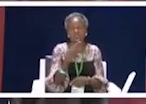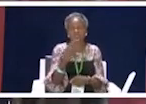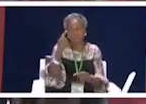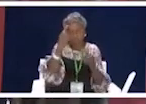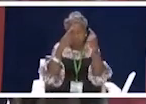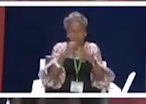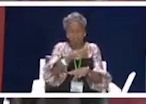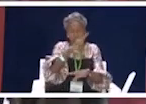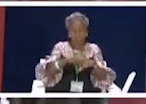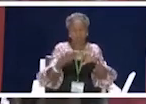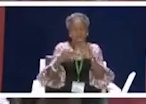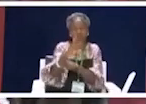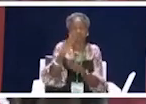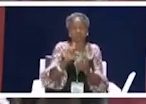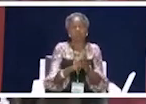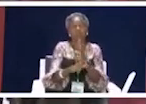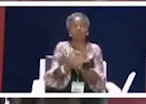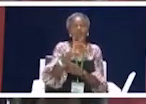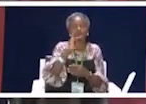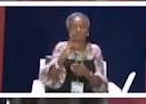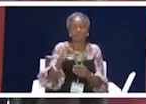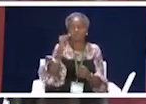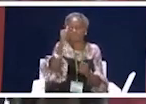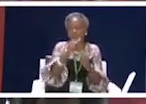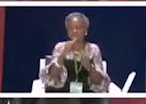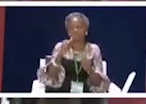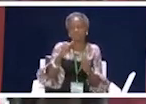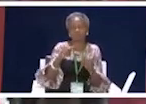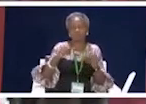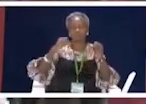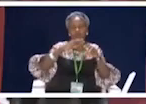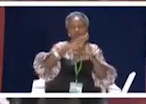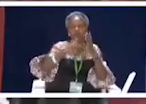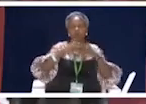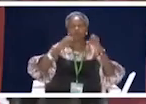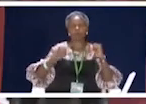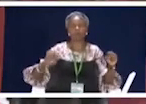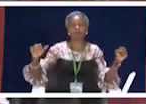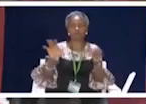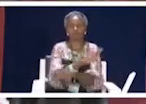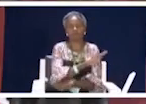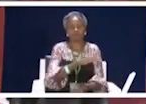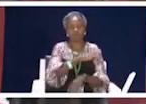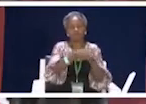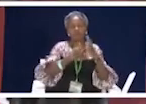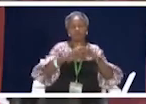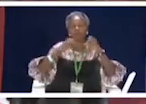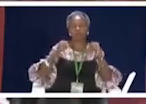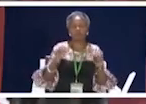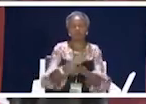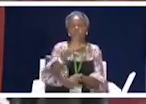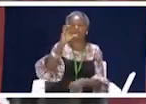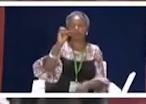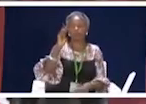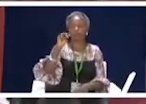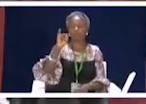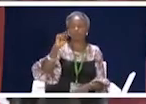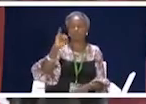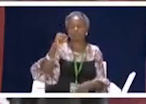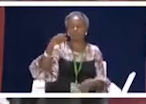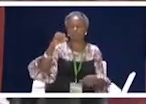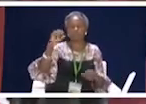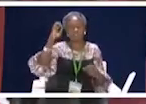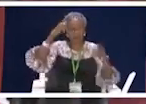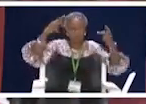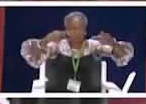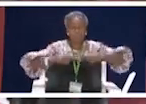concerning the nature of God, we said God is omnipotent. He's all powerful. He possesses the